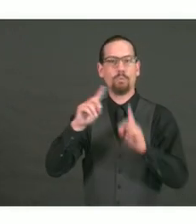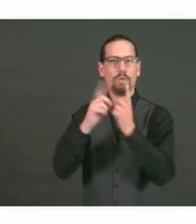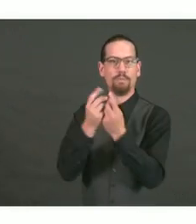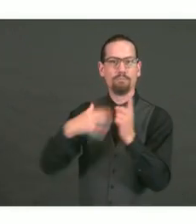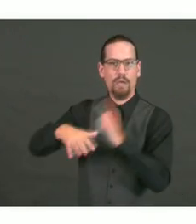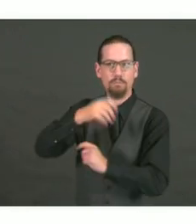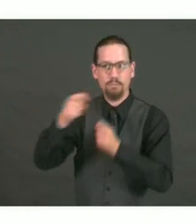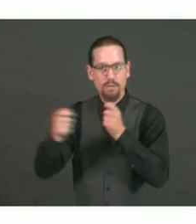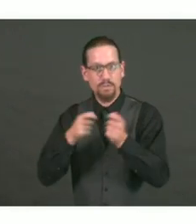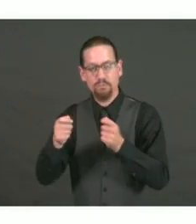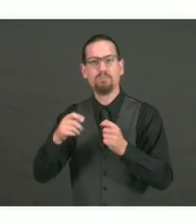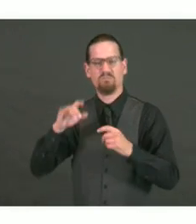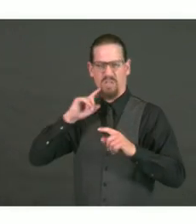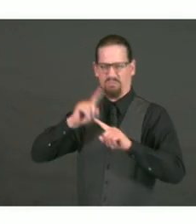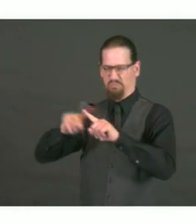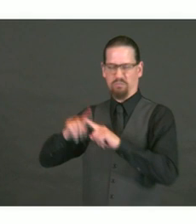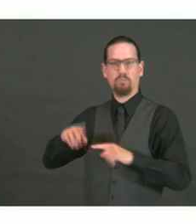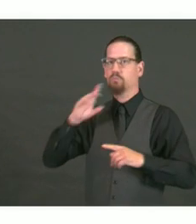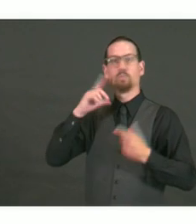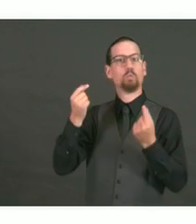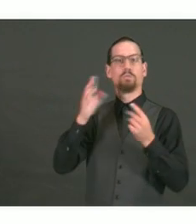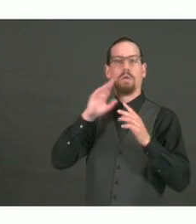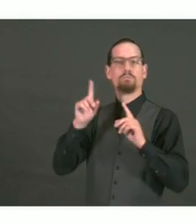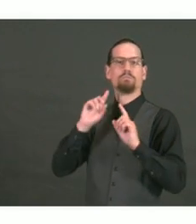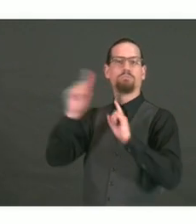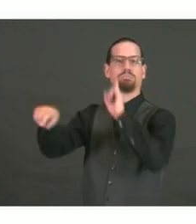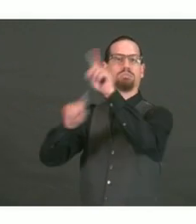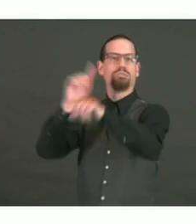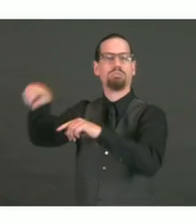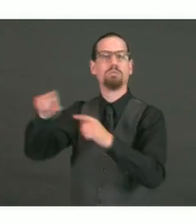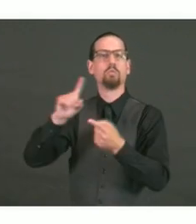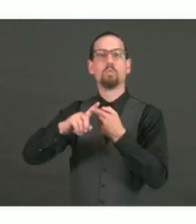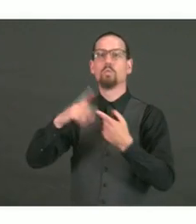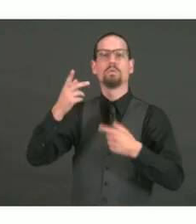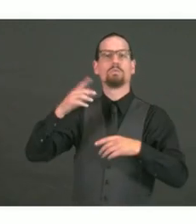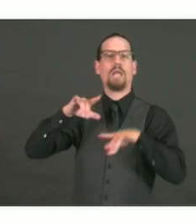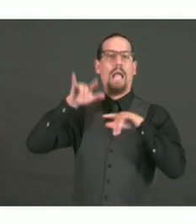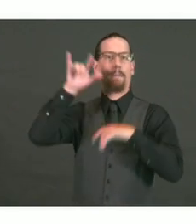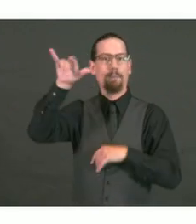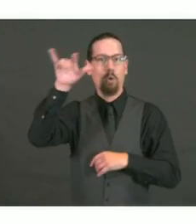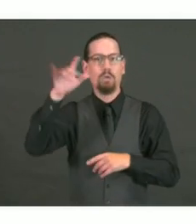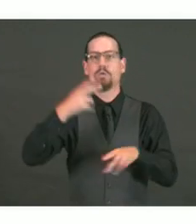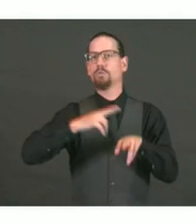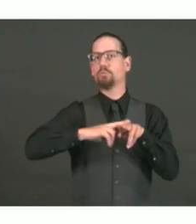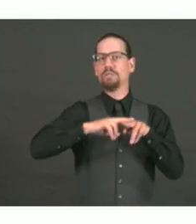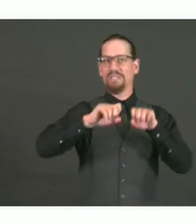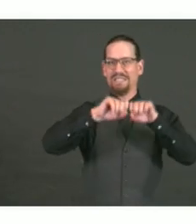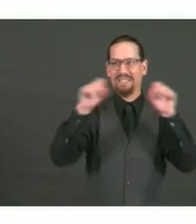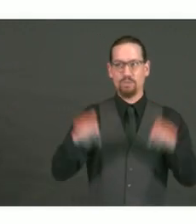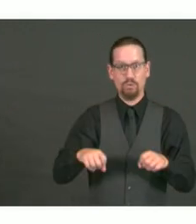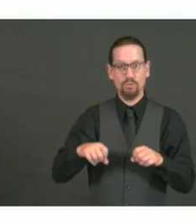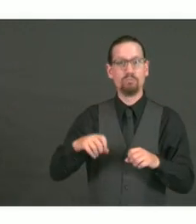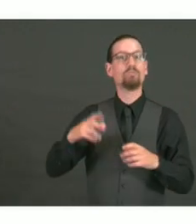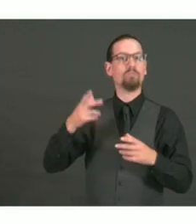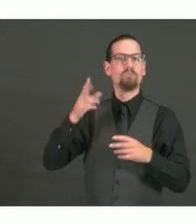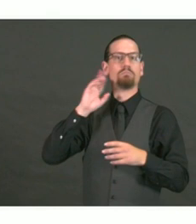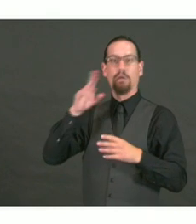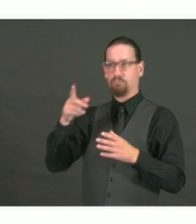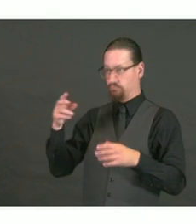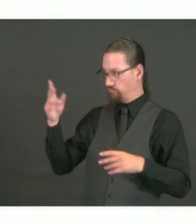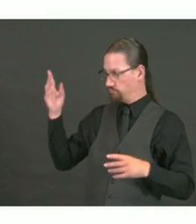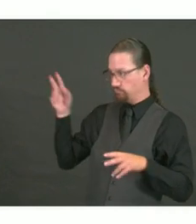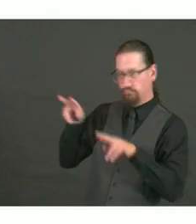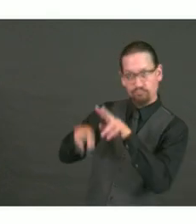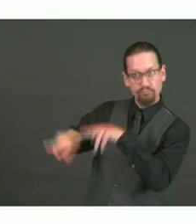here, reminding them of our rules, seeing if they have proof of a negative test, and we're also going to be increasing at the airport and